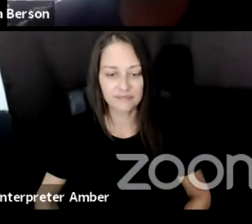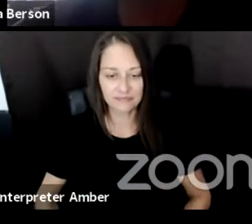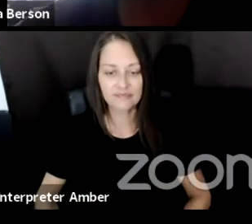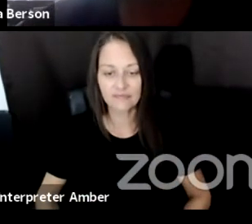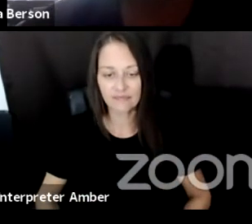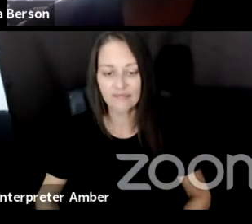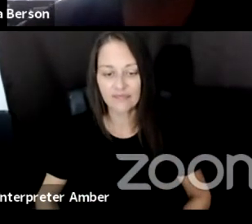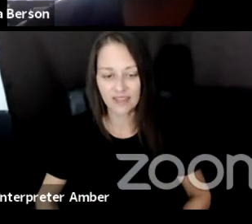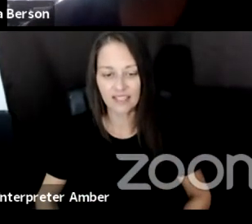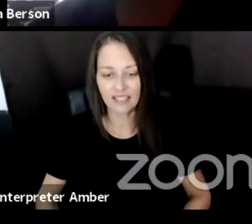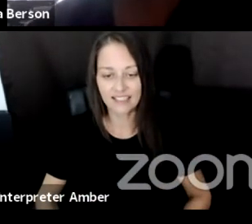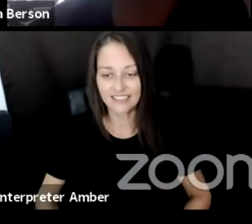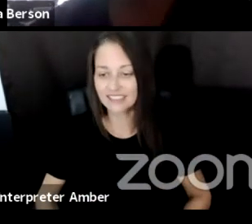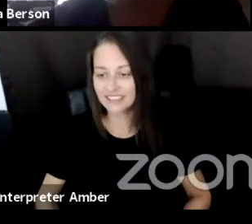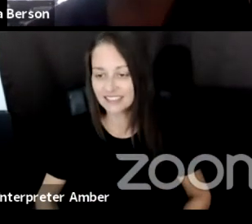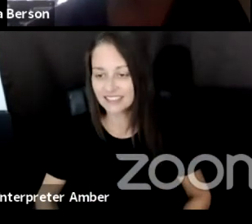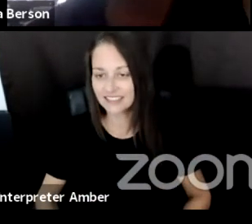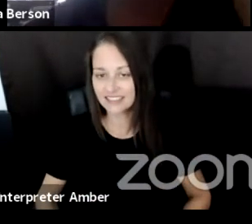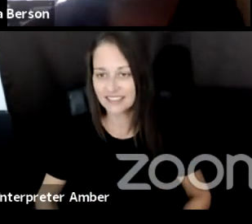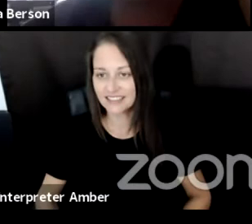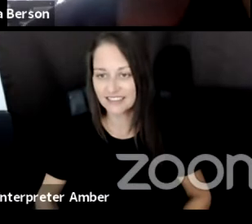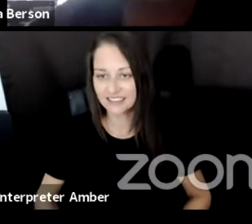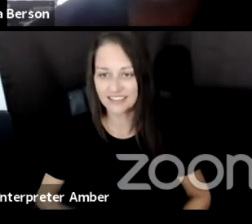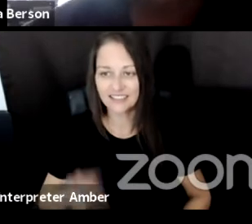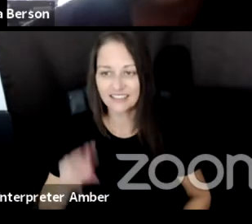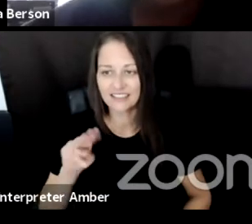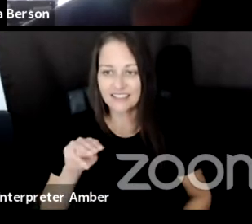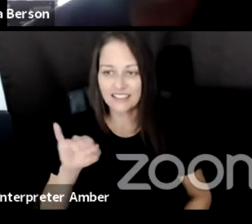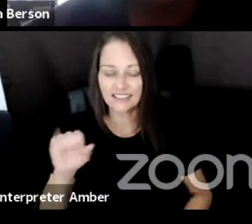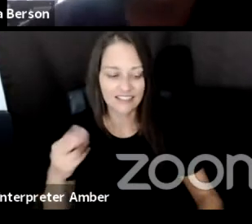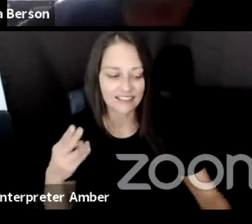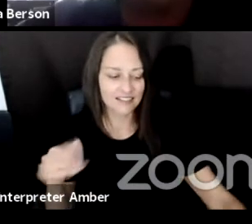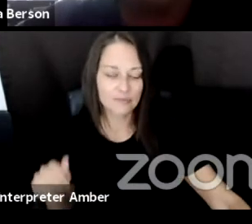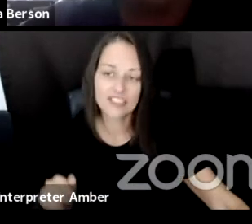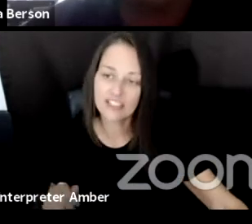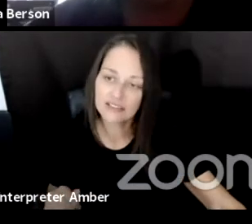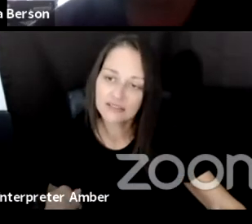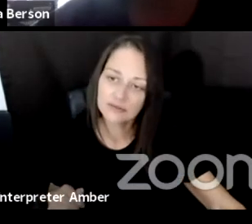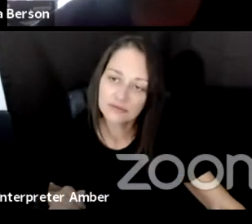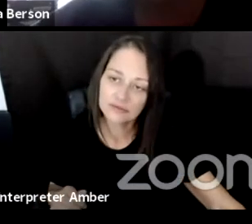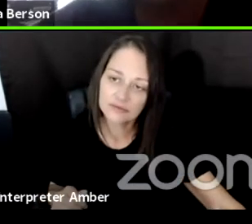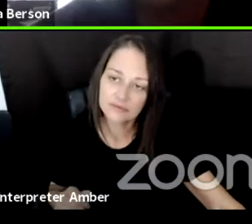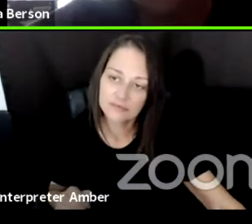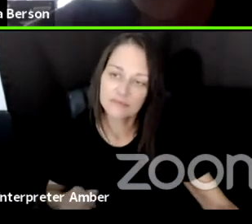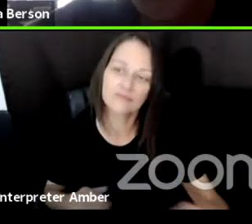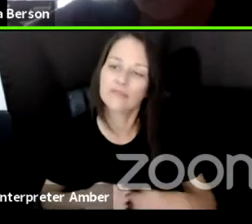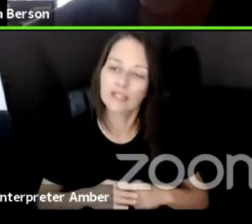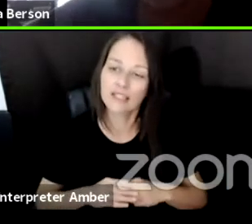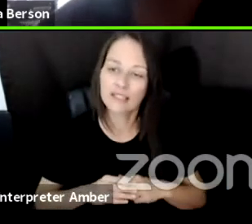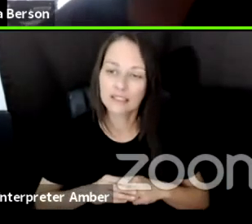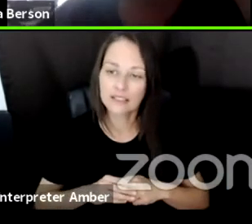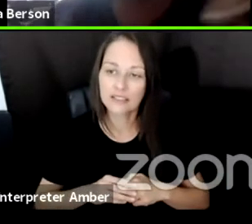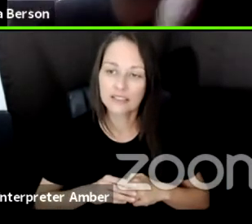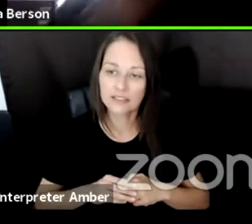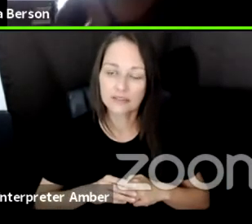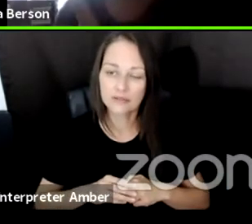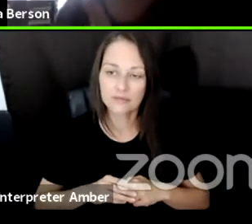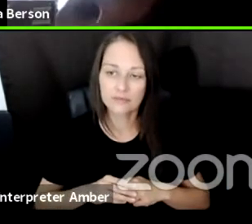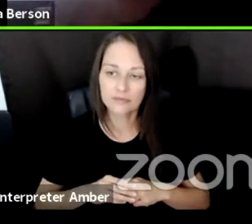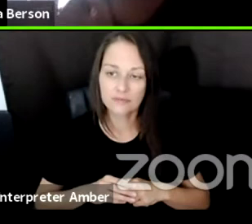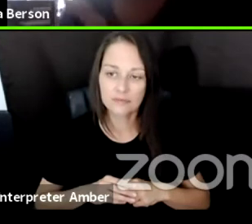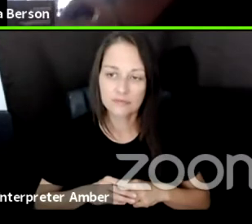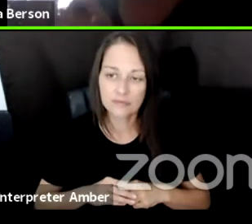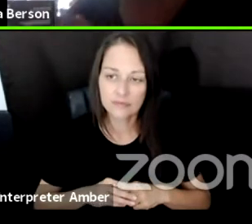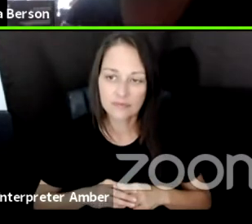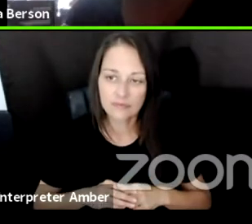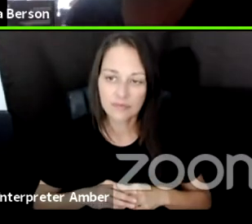Yeah, I just want to add one thing if it's okay. I don't think anymore that criticism